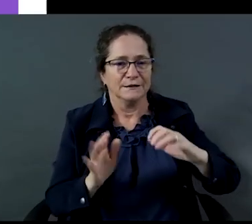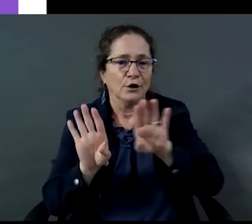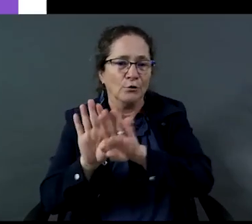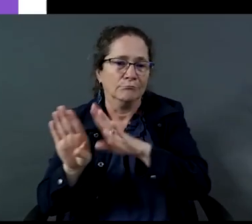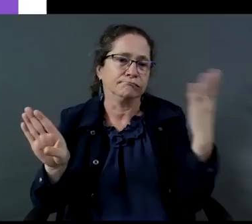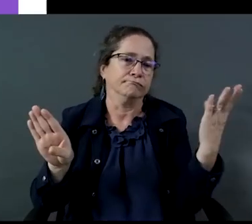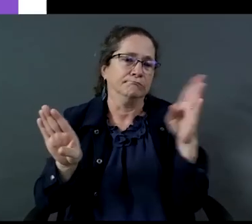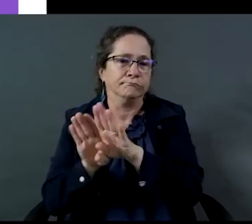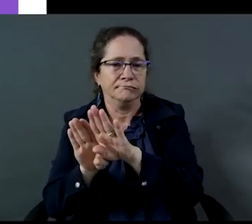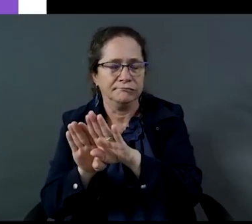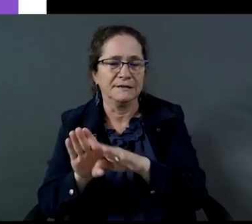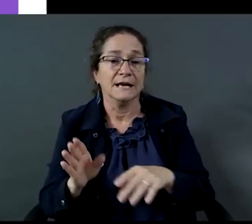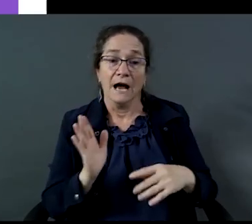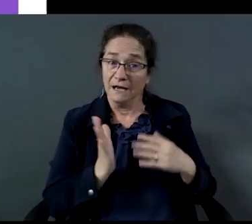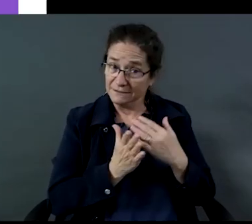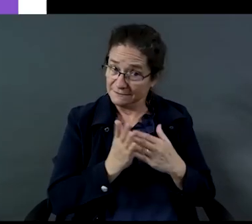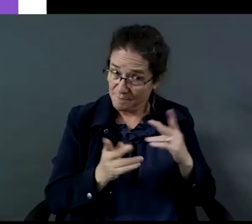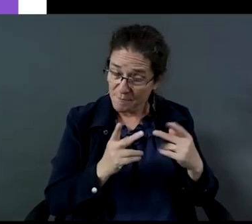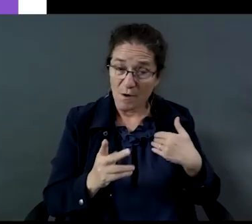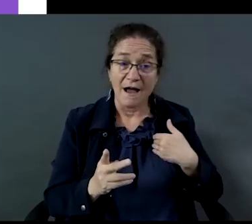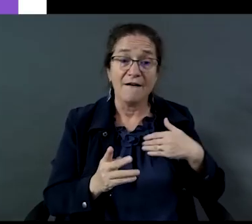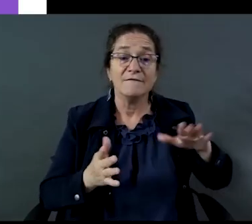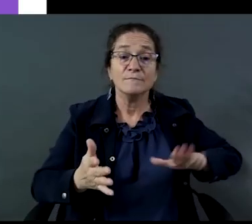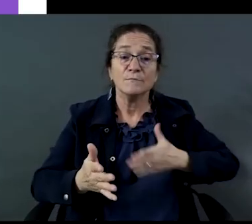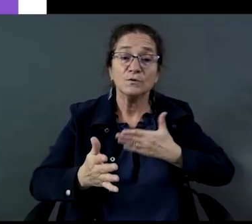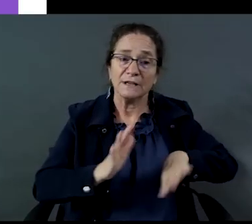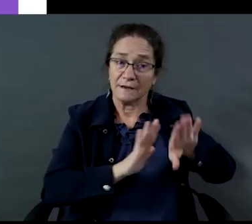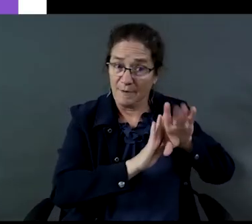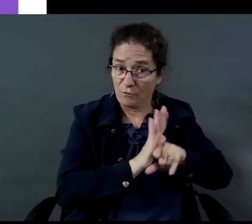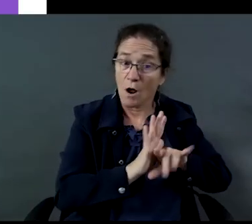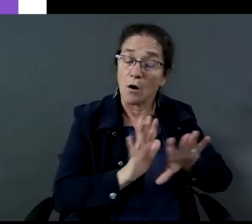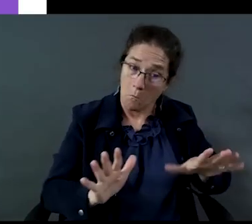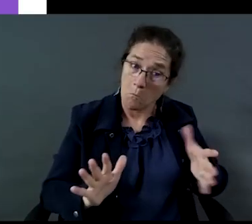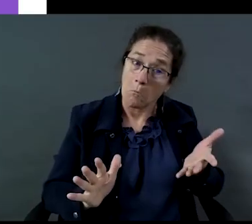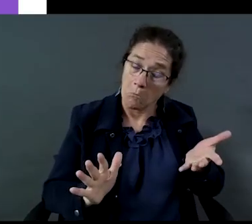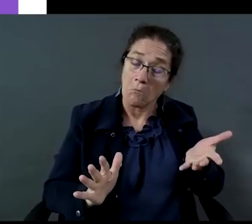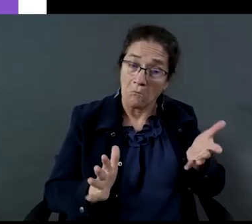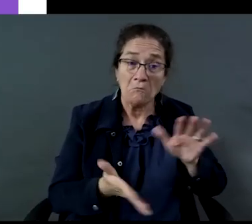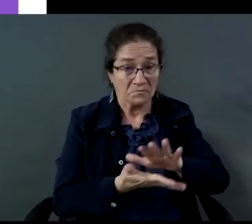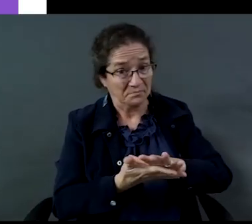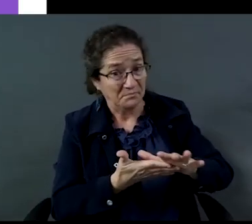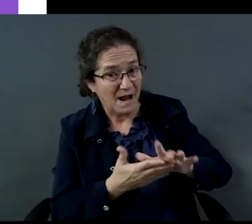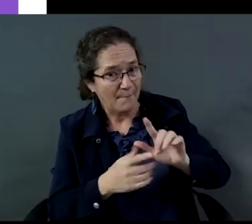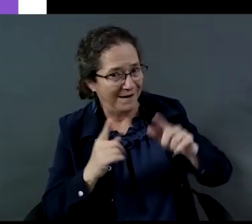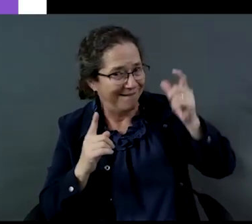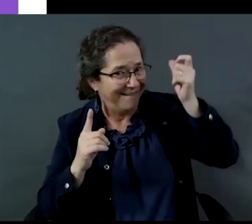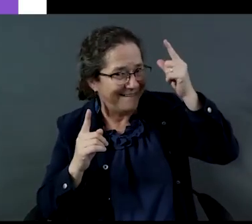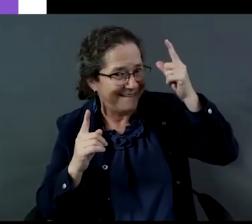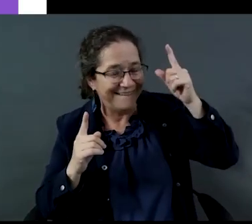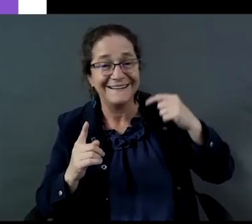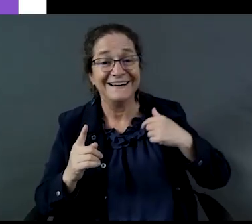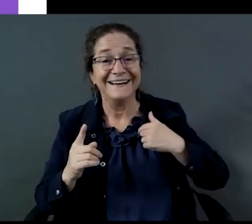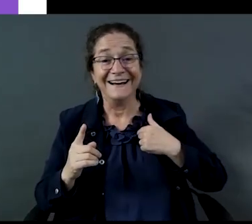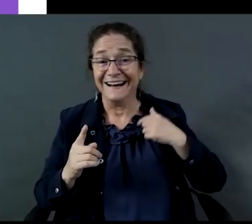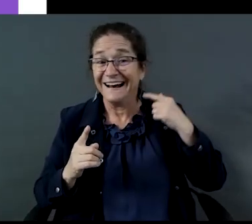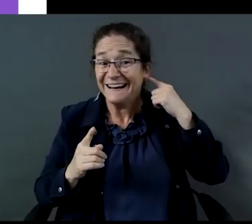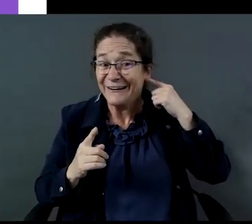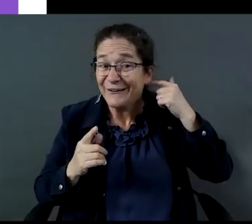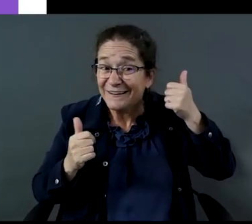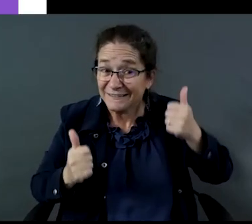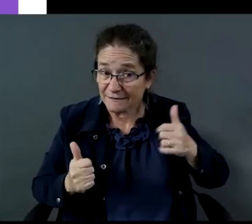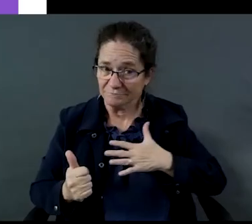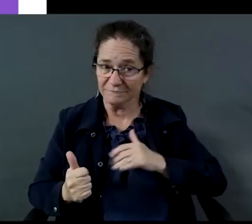some people play background music in their classrooms. I appreciate it, but as an individual with a hearing that's compromised, because I am